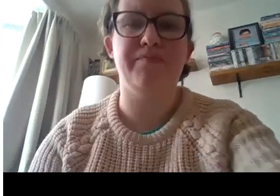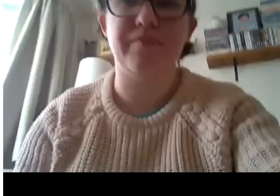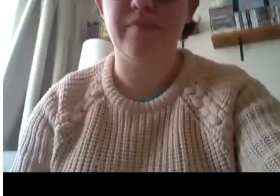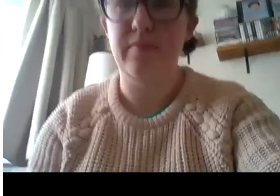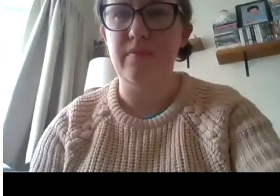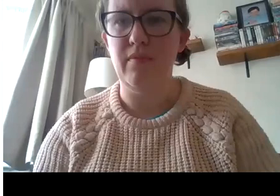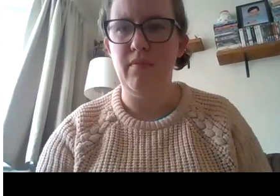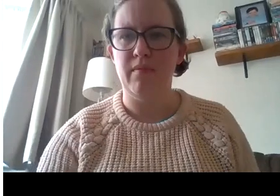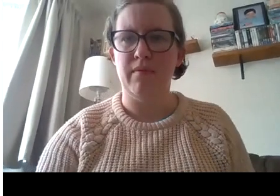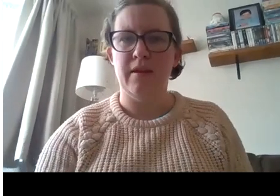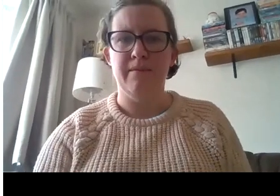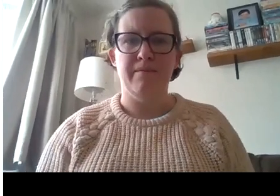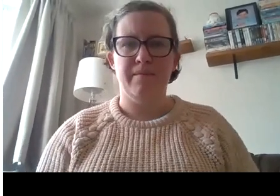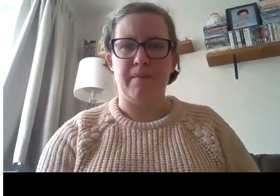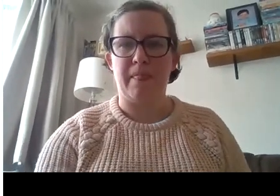21.